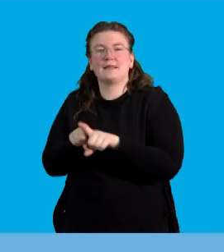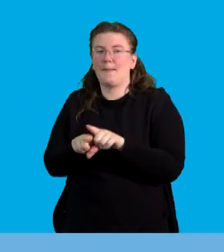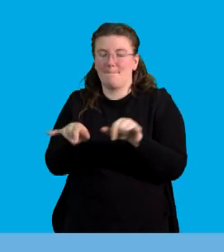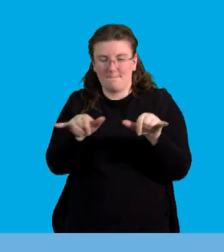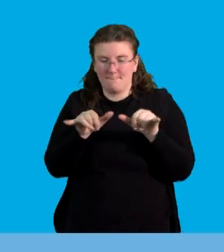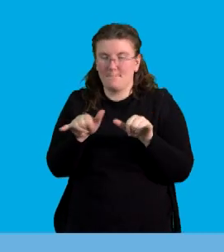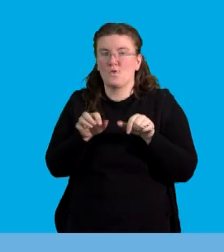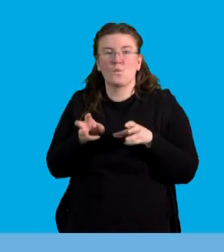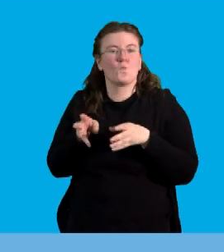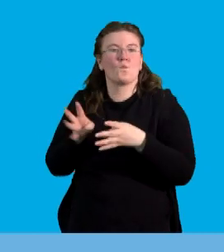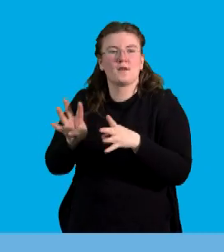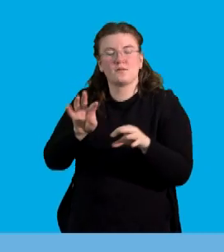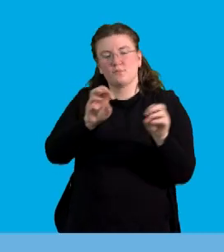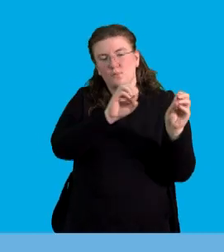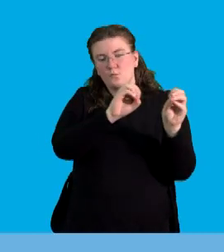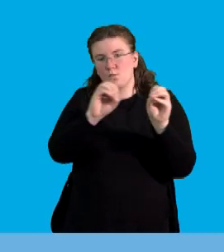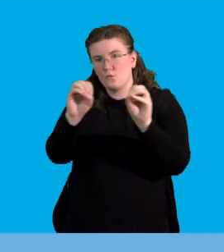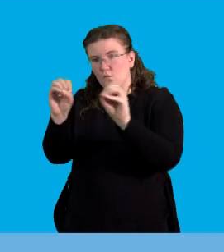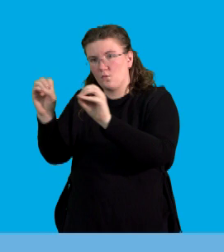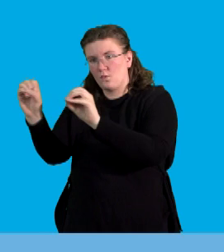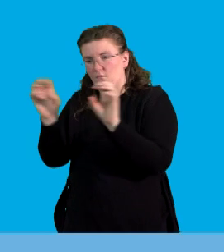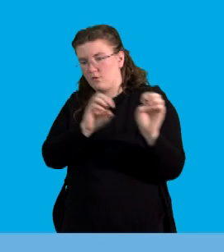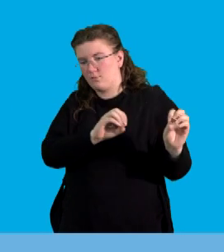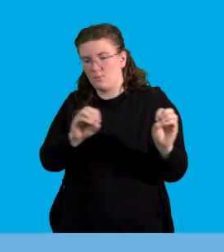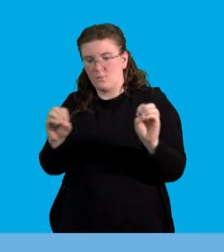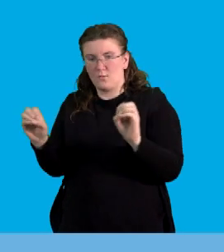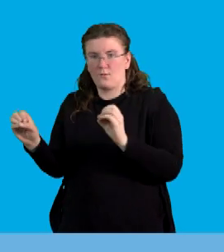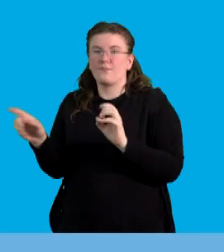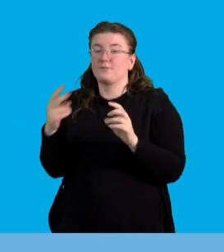this wire, the electrons will move in the same direction, as